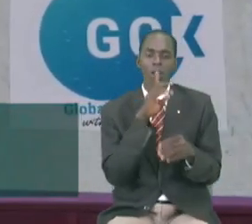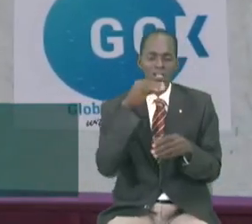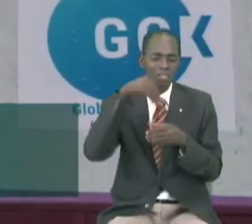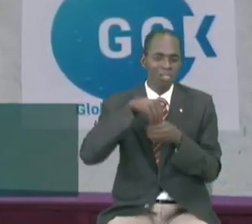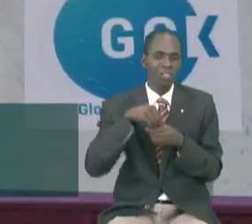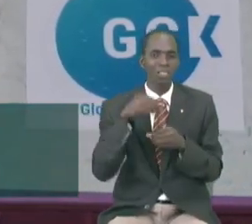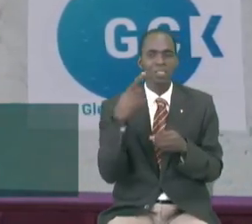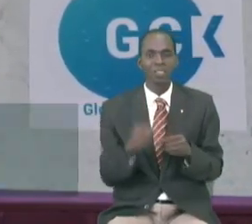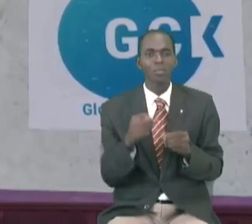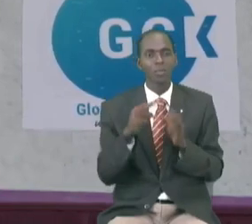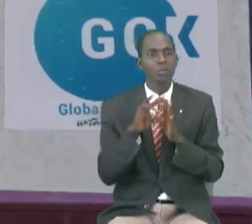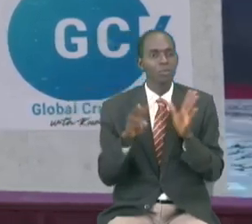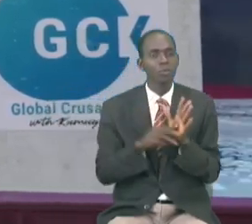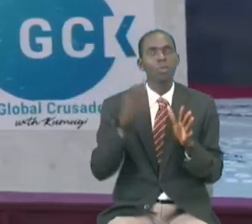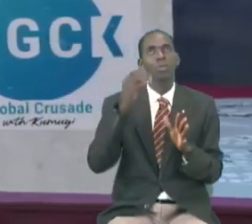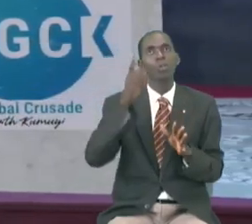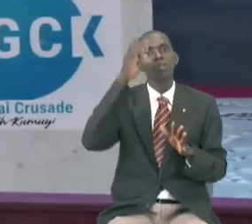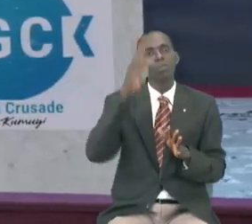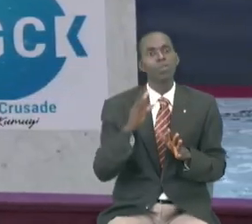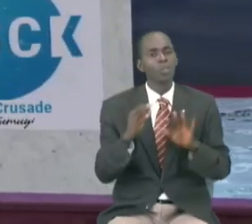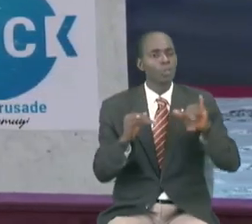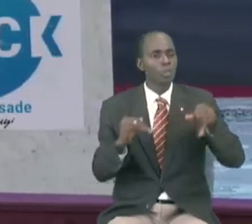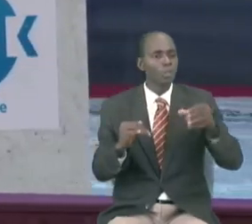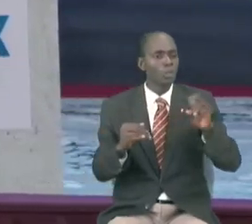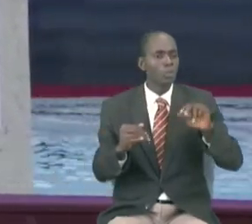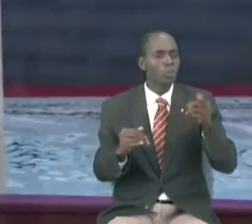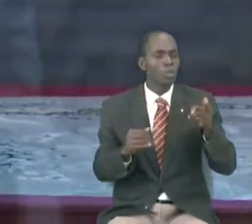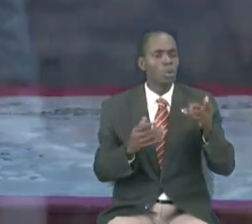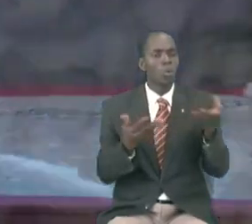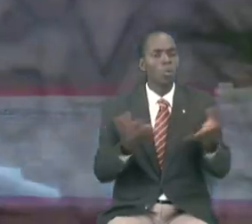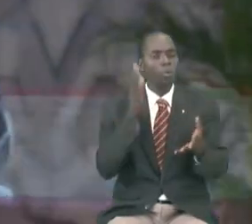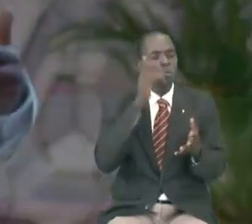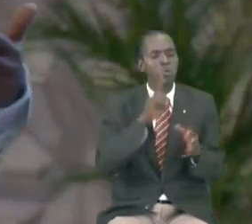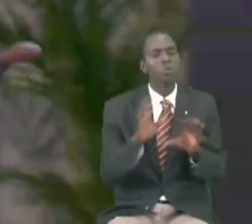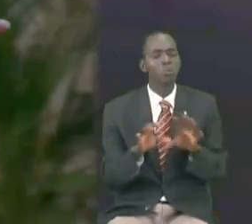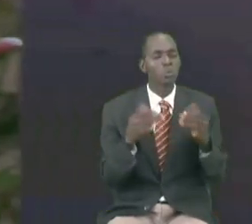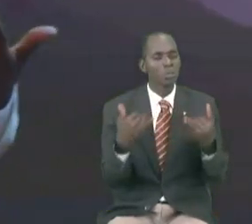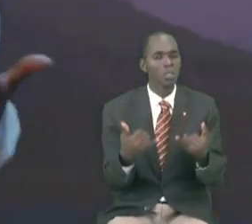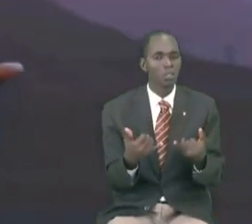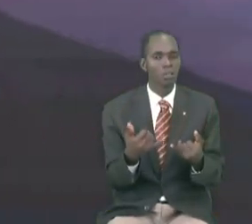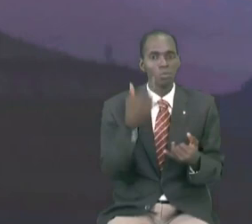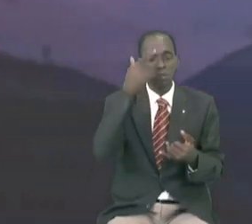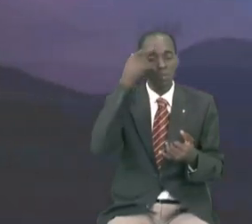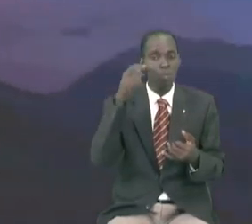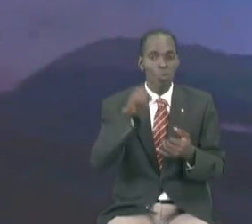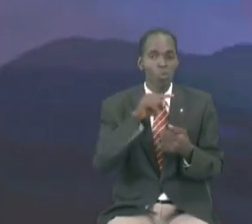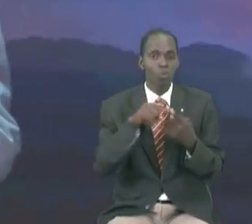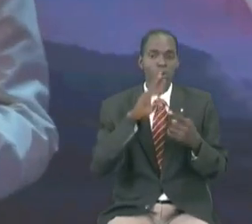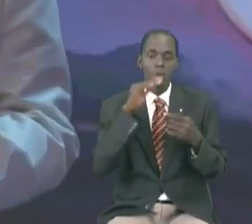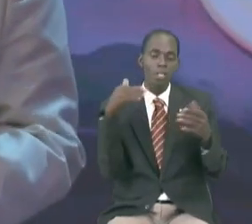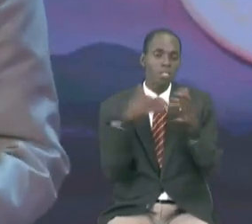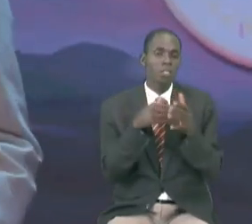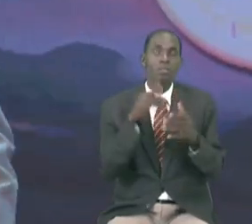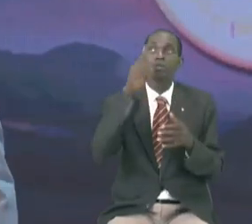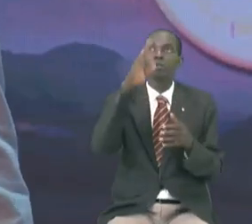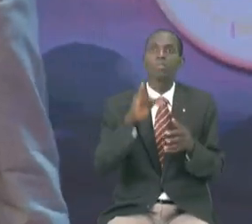pay. Going against God does not pay. Having your own will, self-will, does